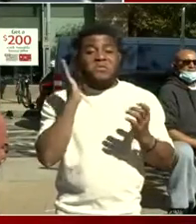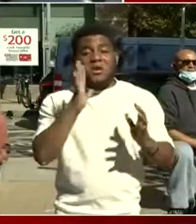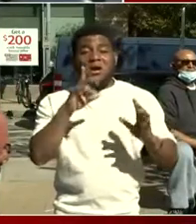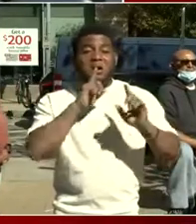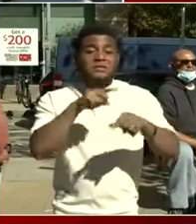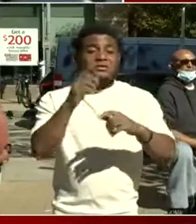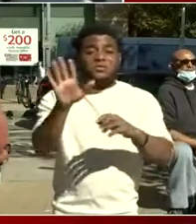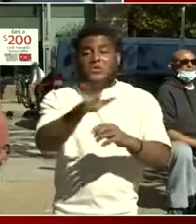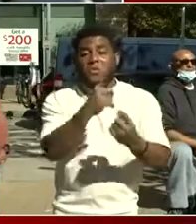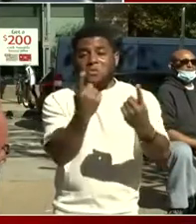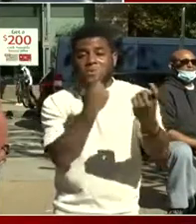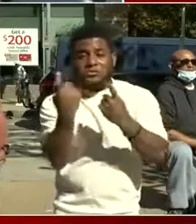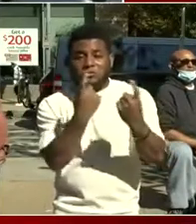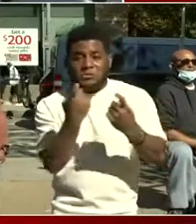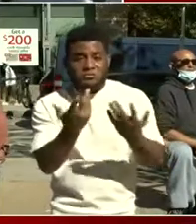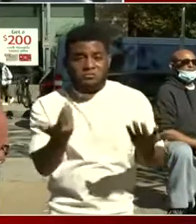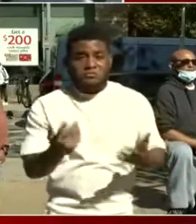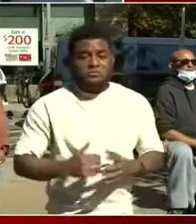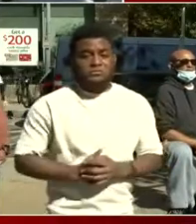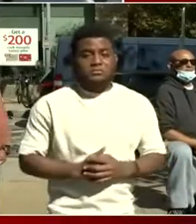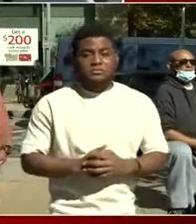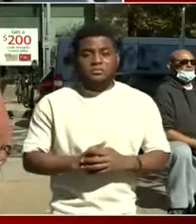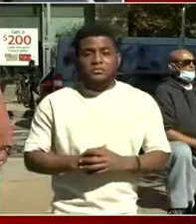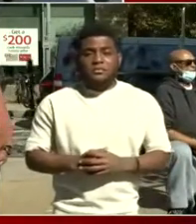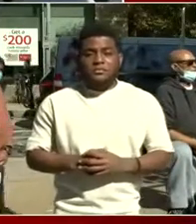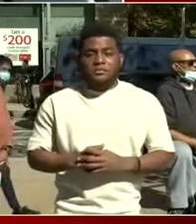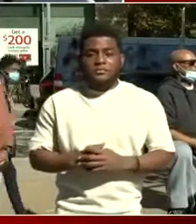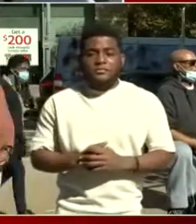Yes. 1 second.